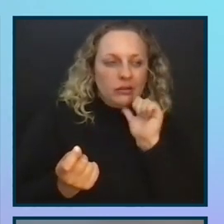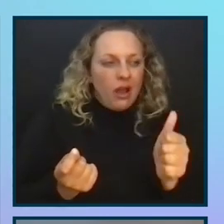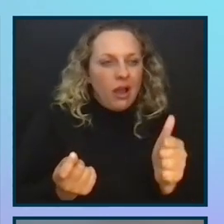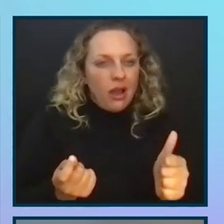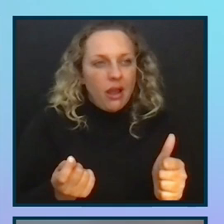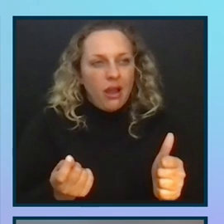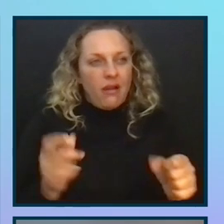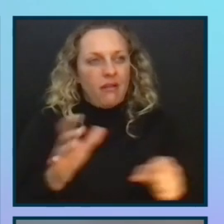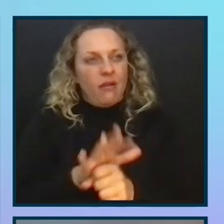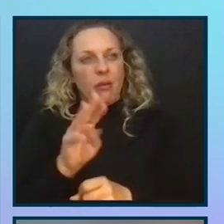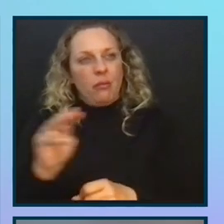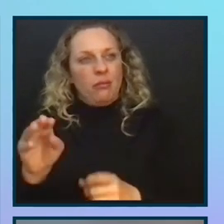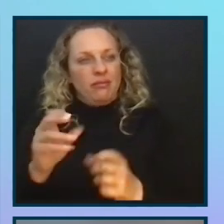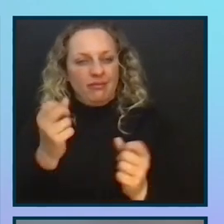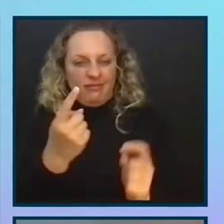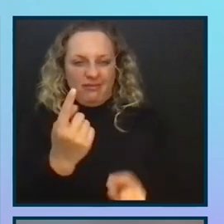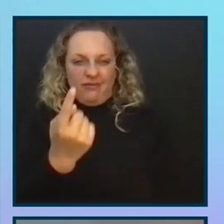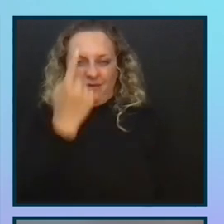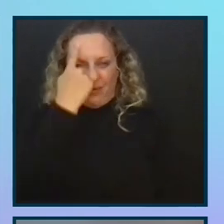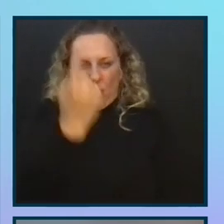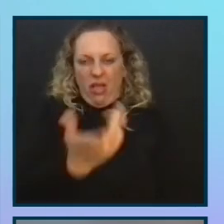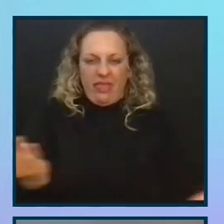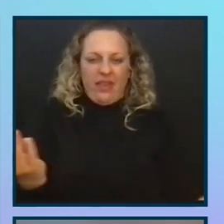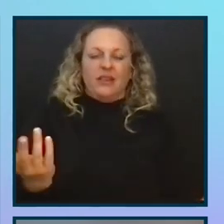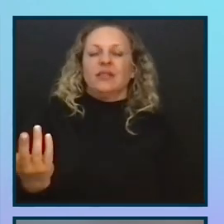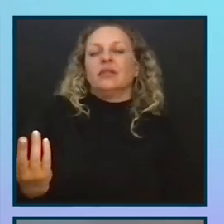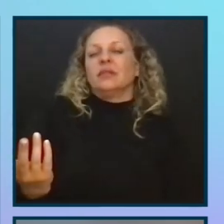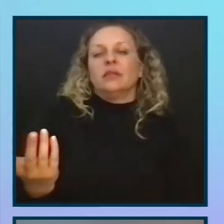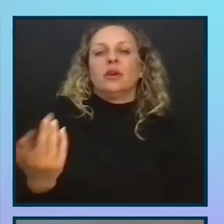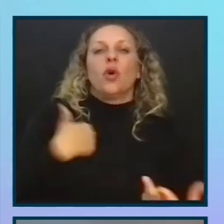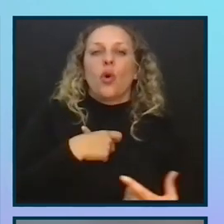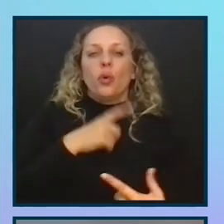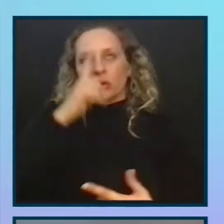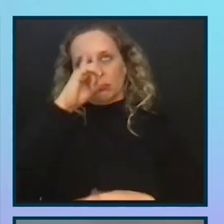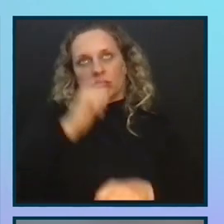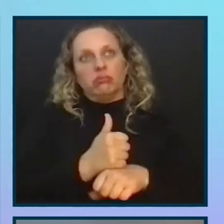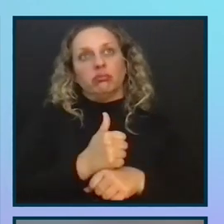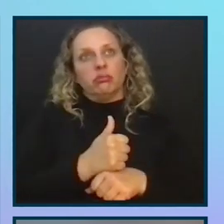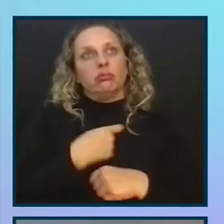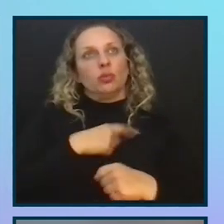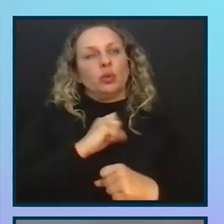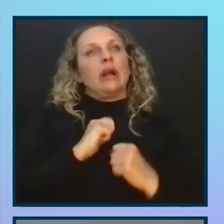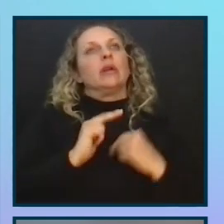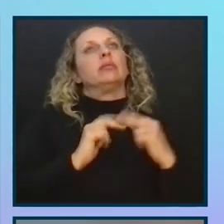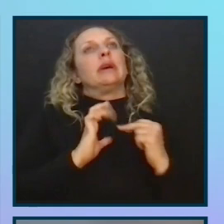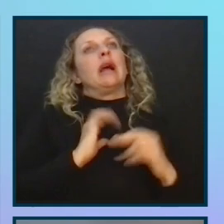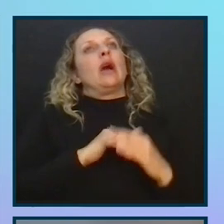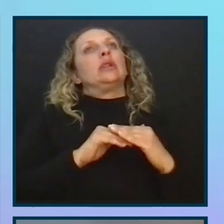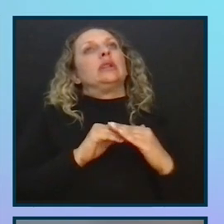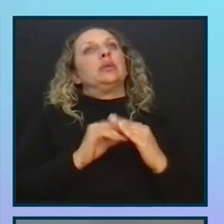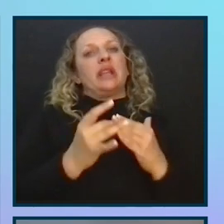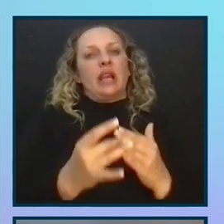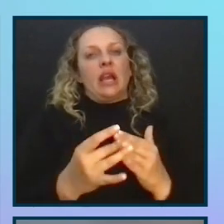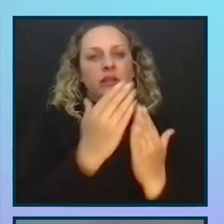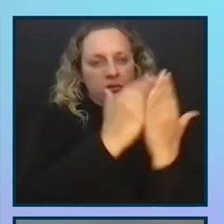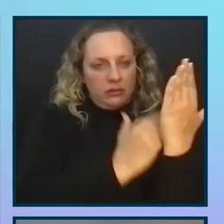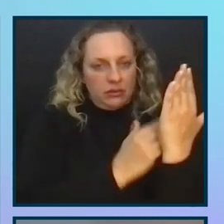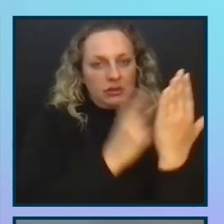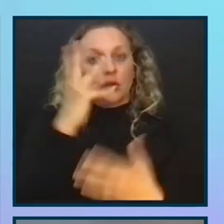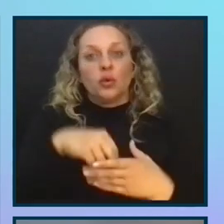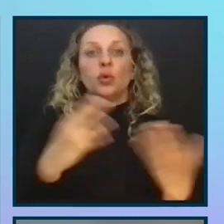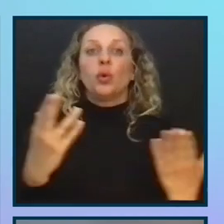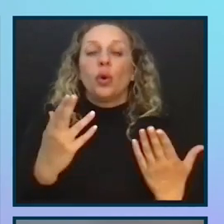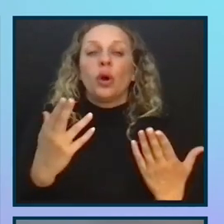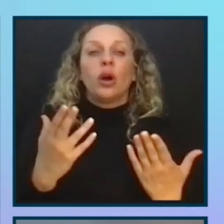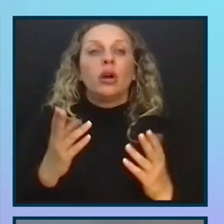only using a single action. So with this pattern in play, we can start to build our accessibility guidance. This includes